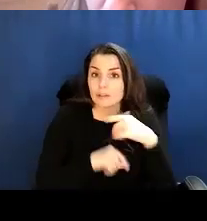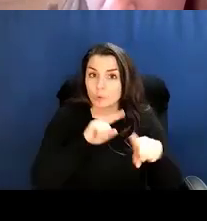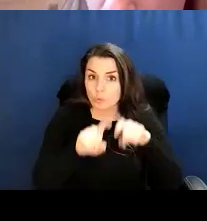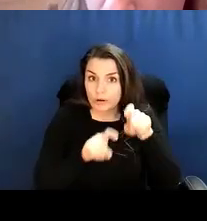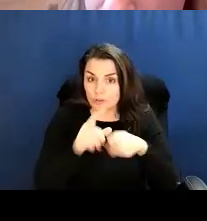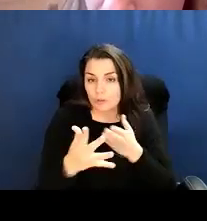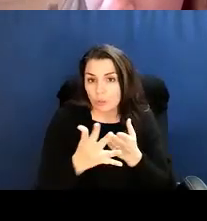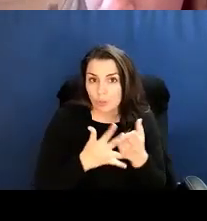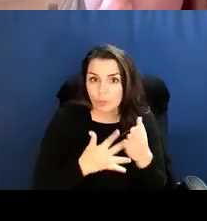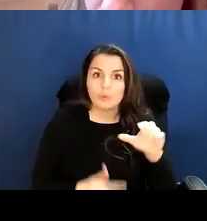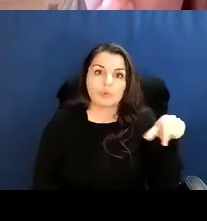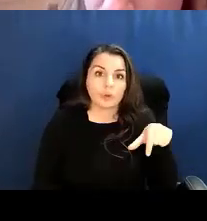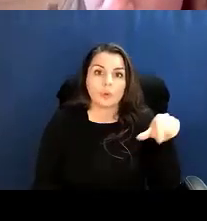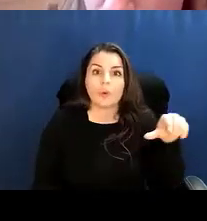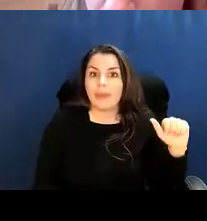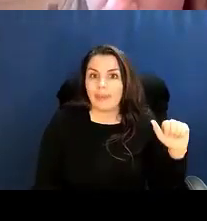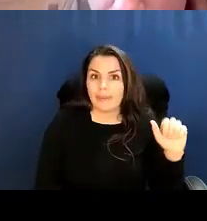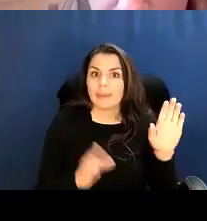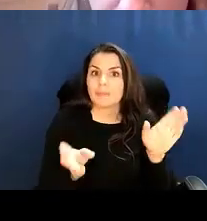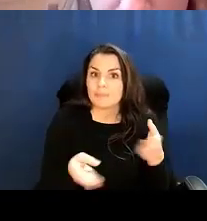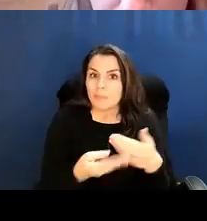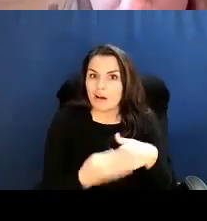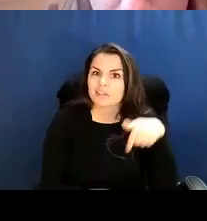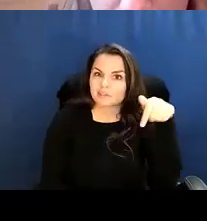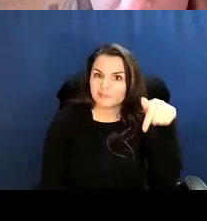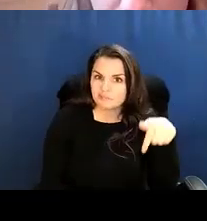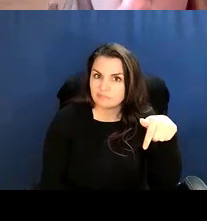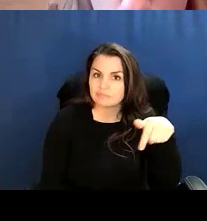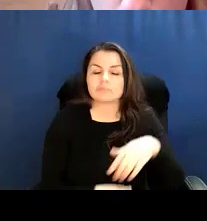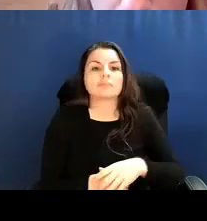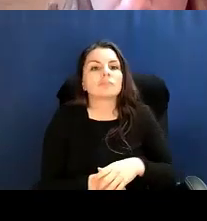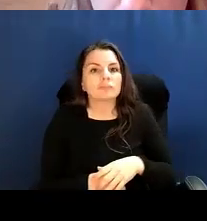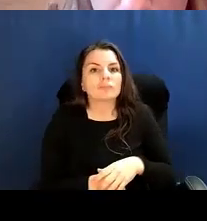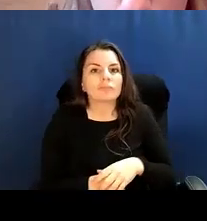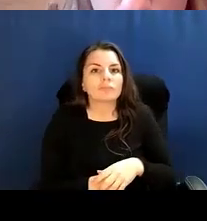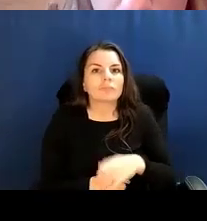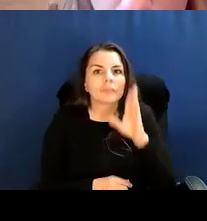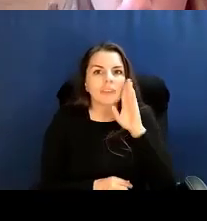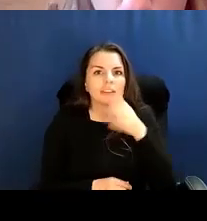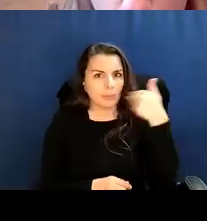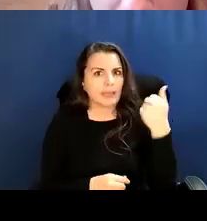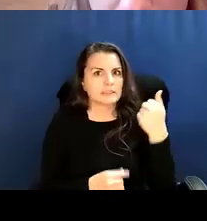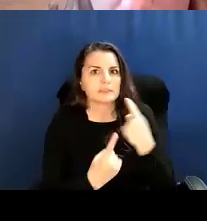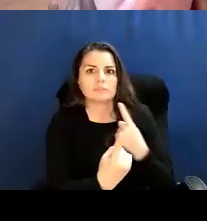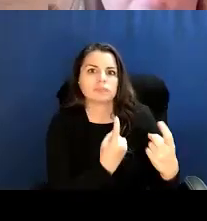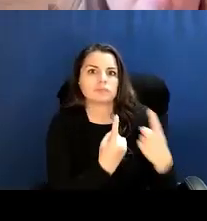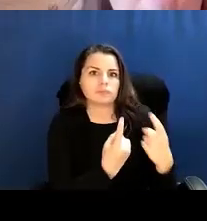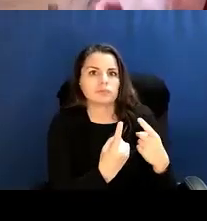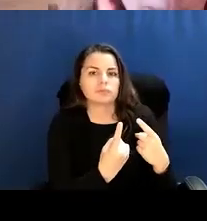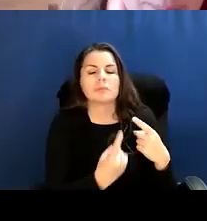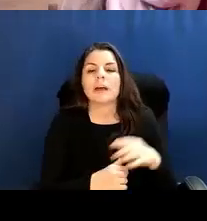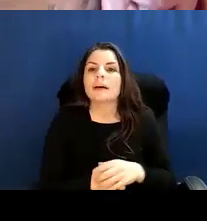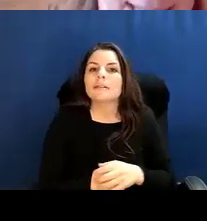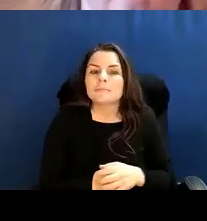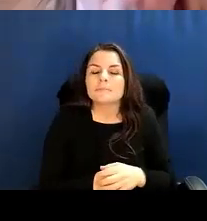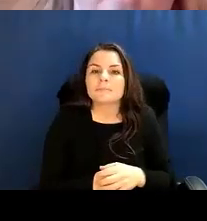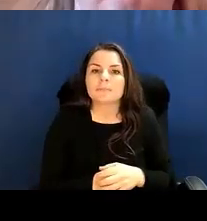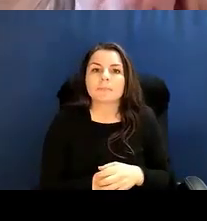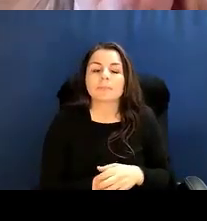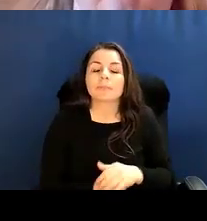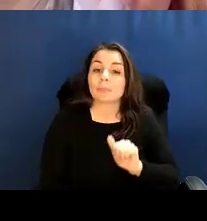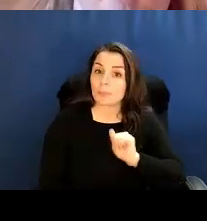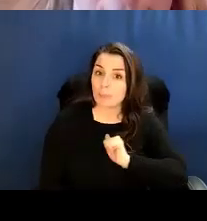via the Q&A feature chat, that would be great.